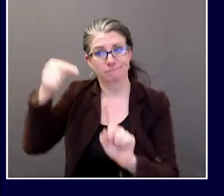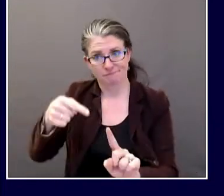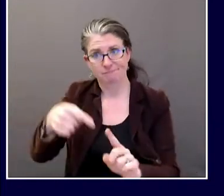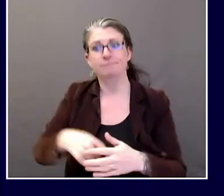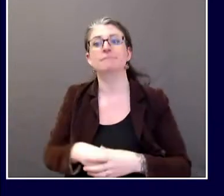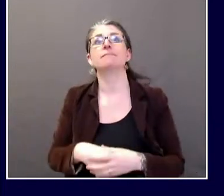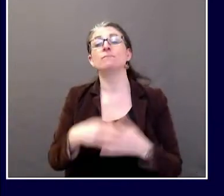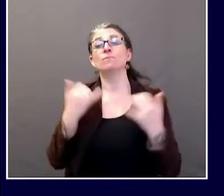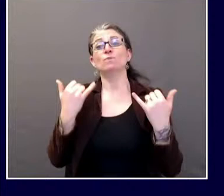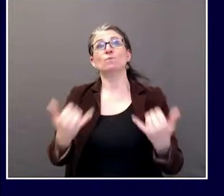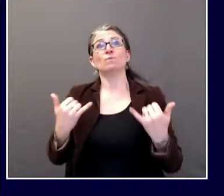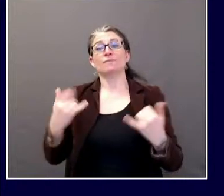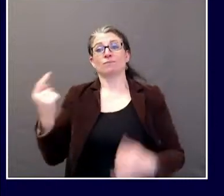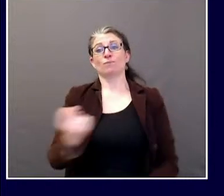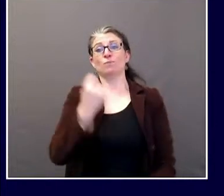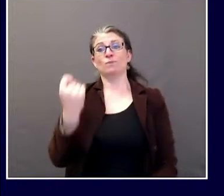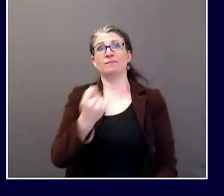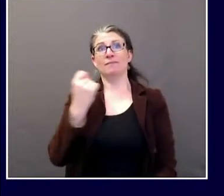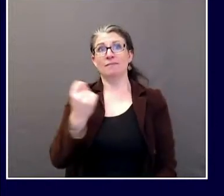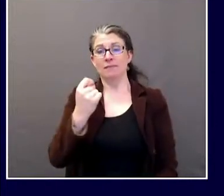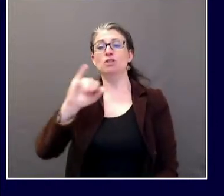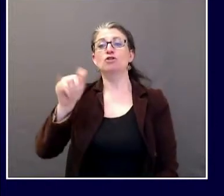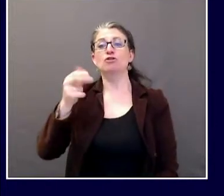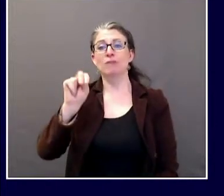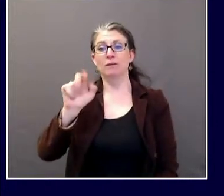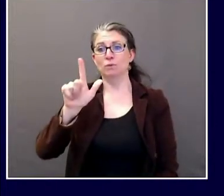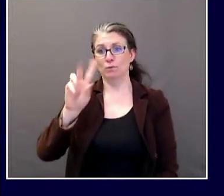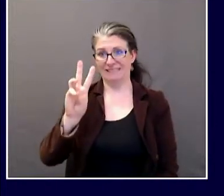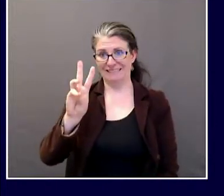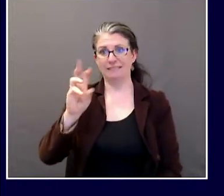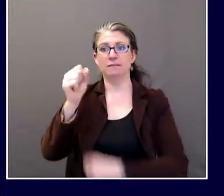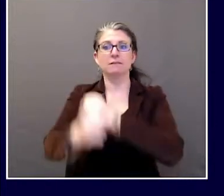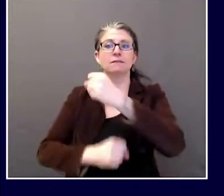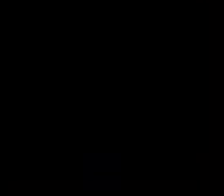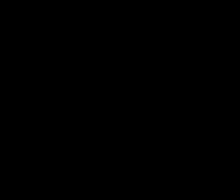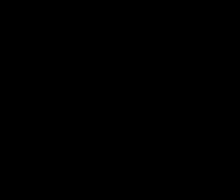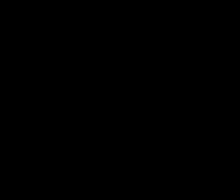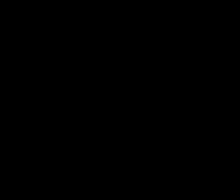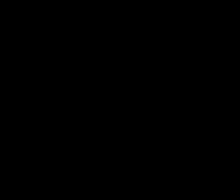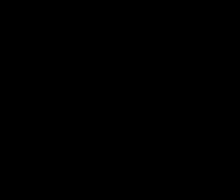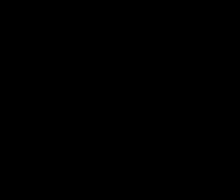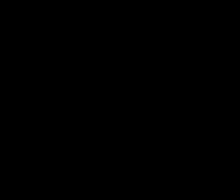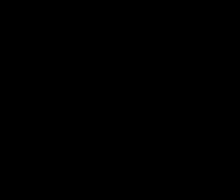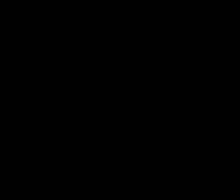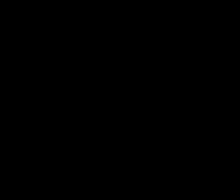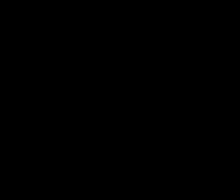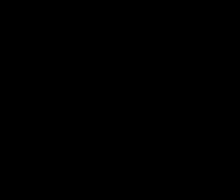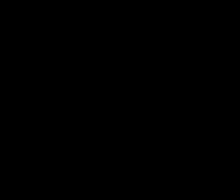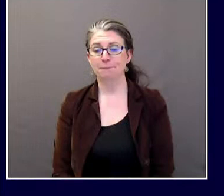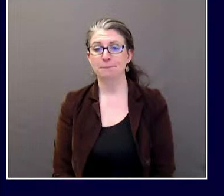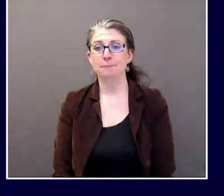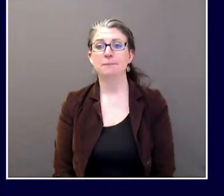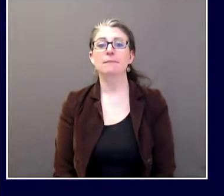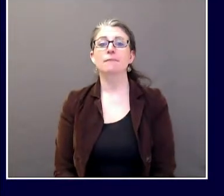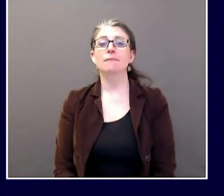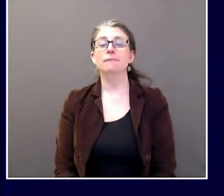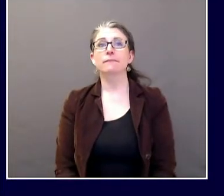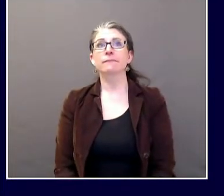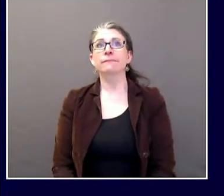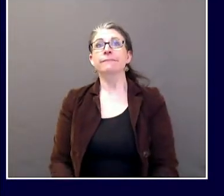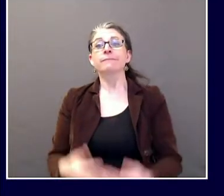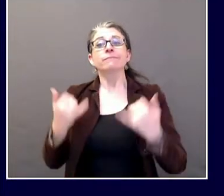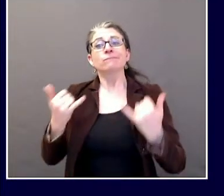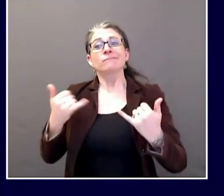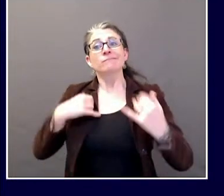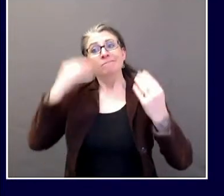today, Tuesday, January 26th, 2021. I begin today's update